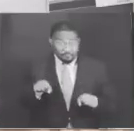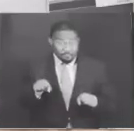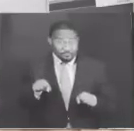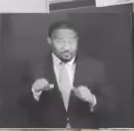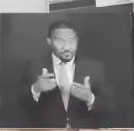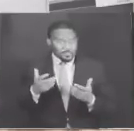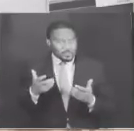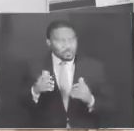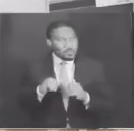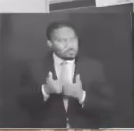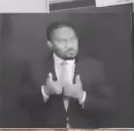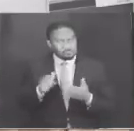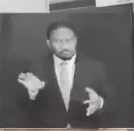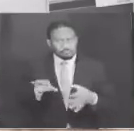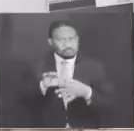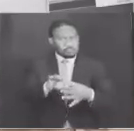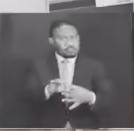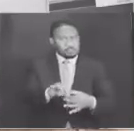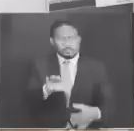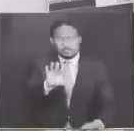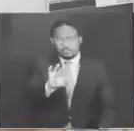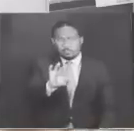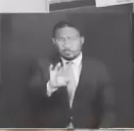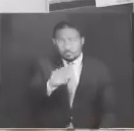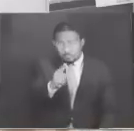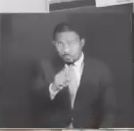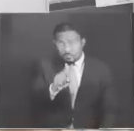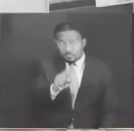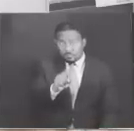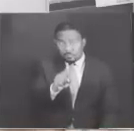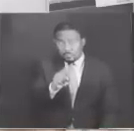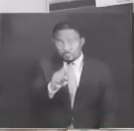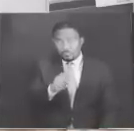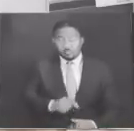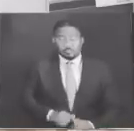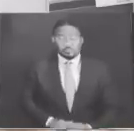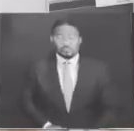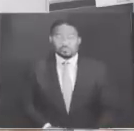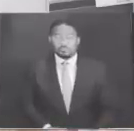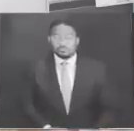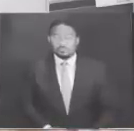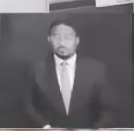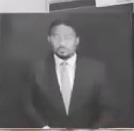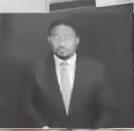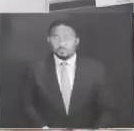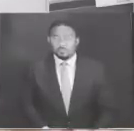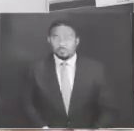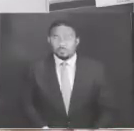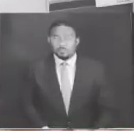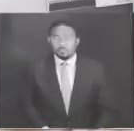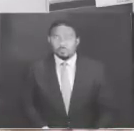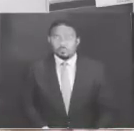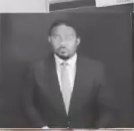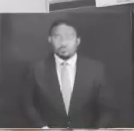mutatis mutandis to 91 too. Mr. Speaker, and that is why I am inviting